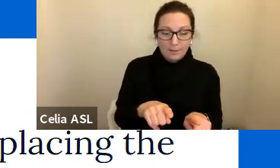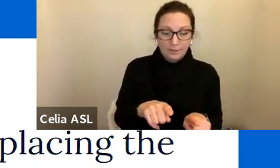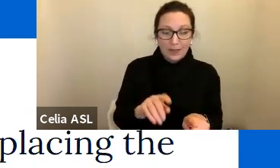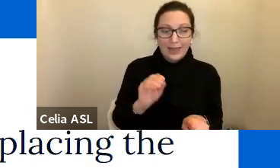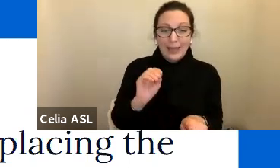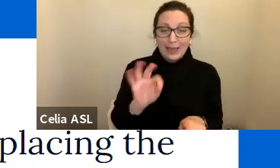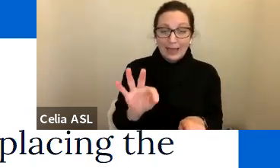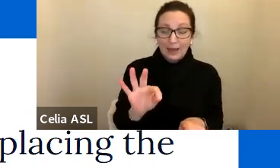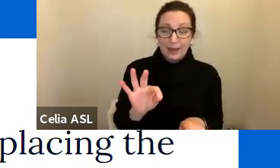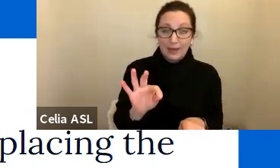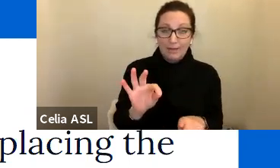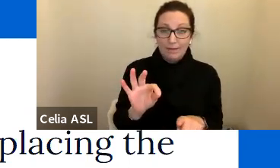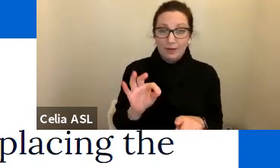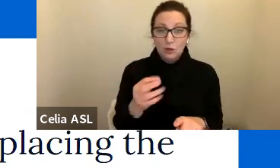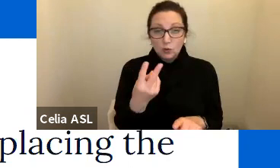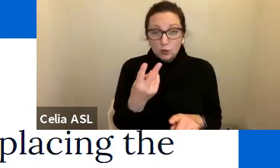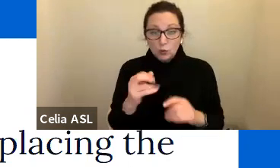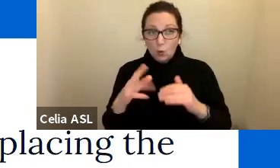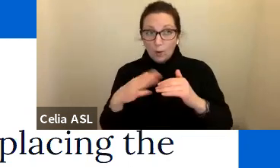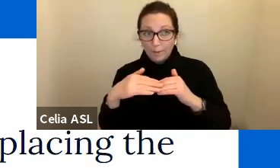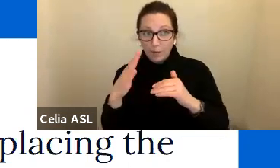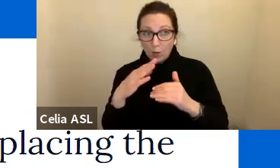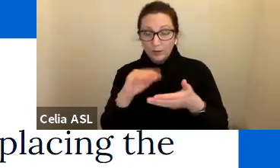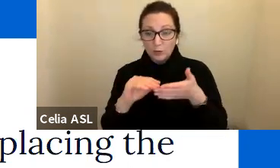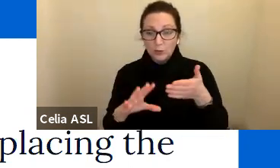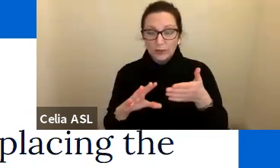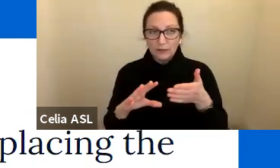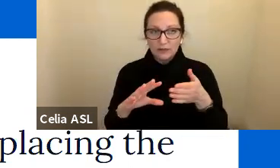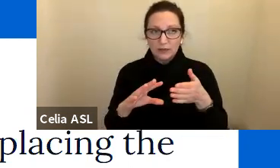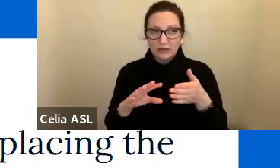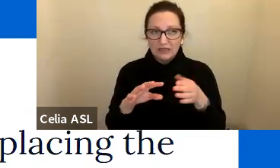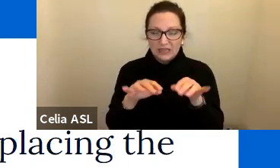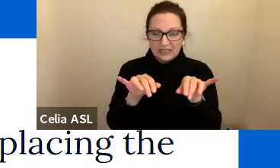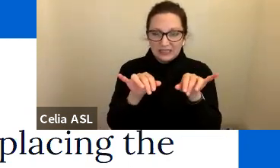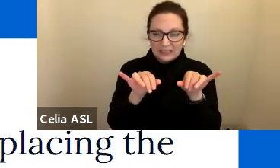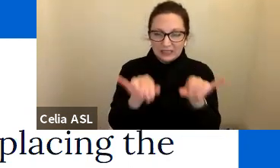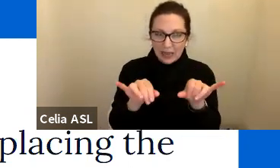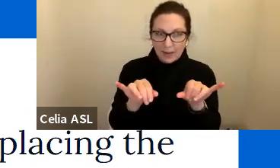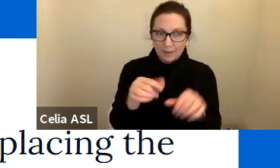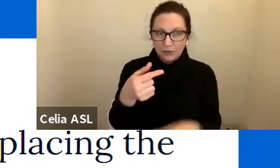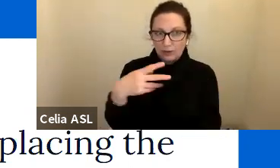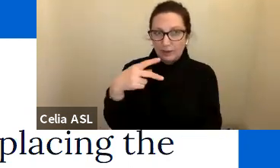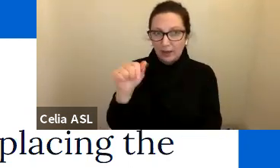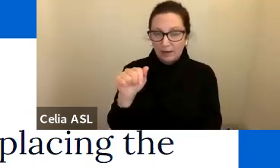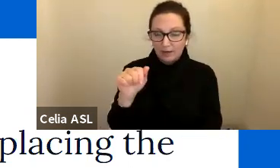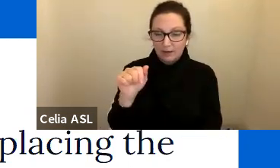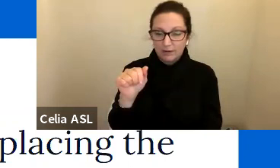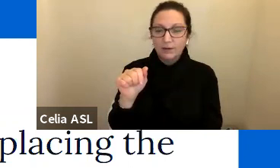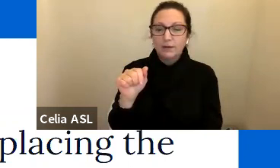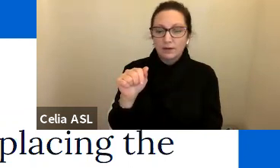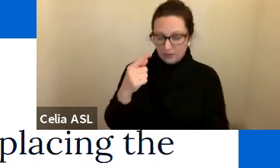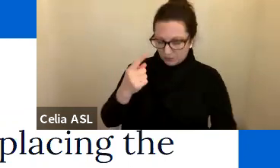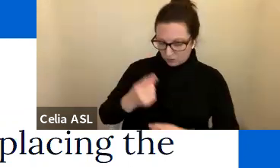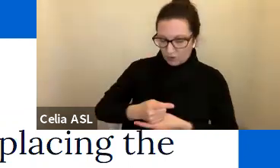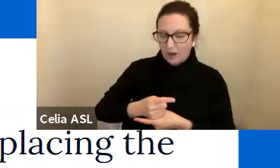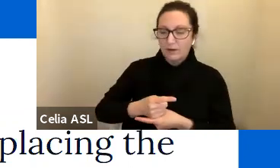2 or more students who have the exact same GPA. Yeah, that is the only time a